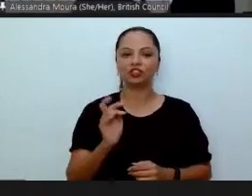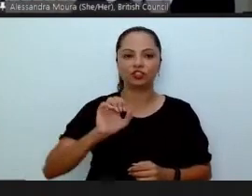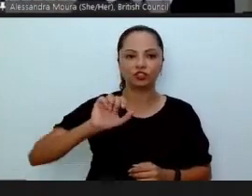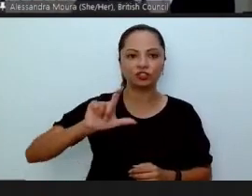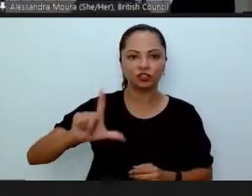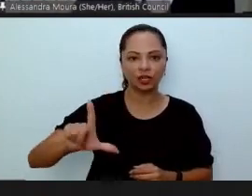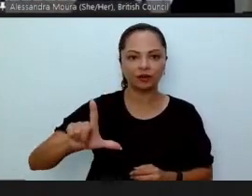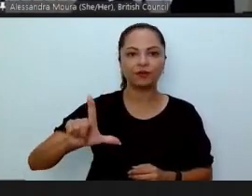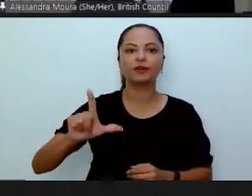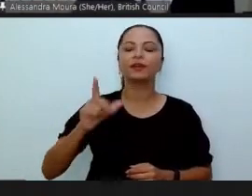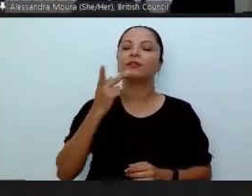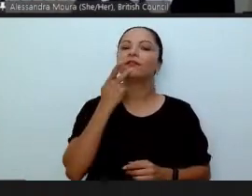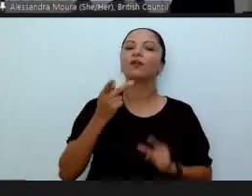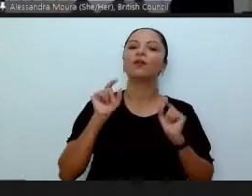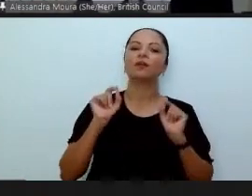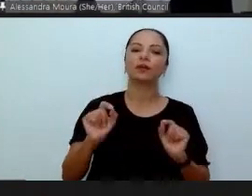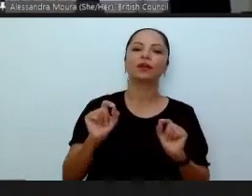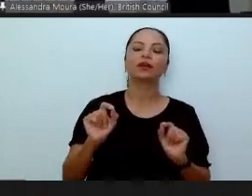glad you like it, Michelle.